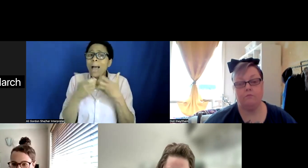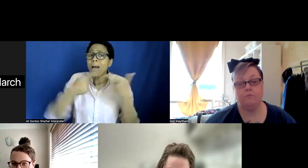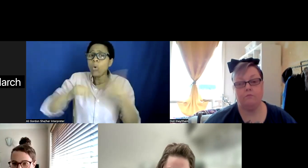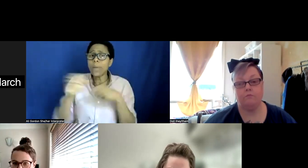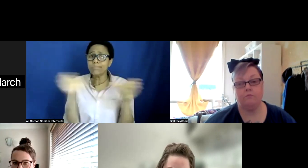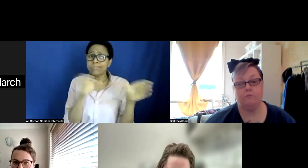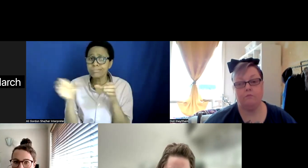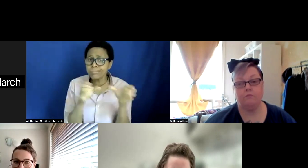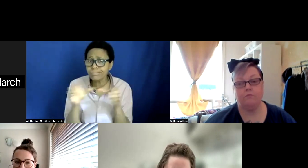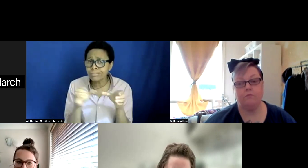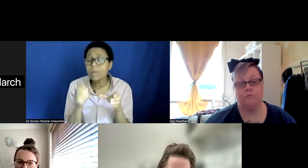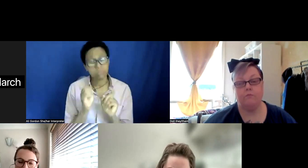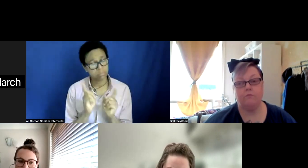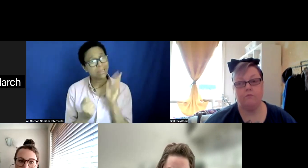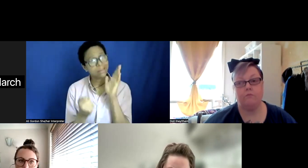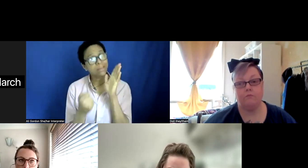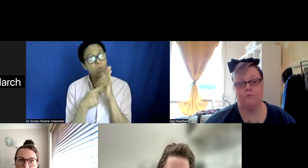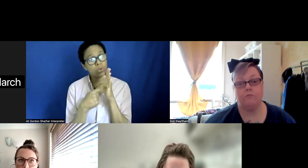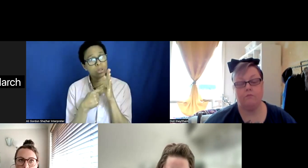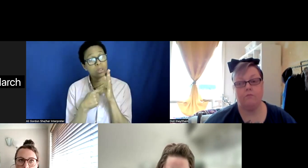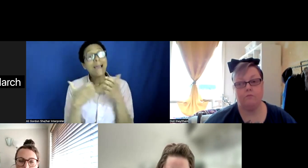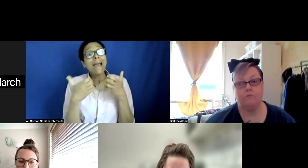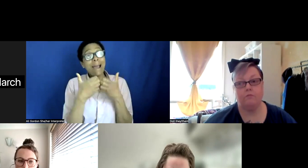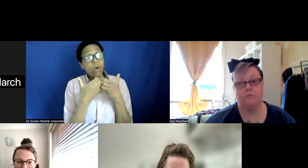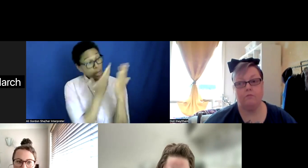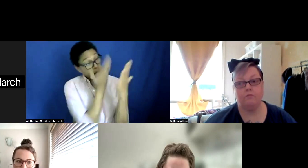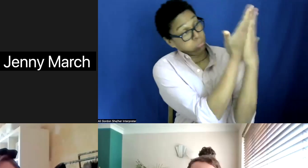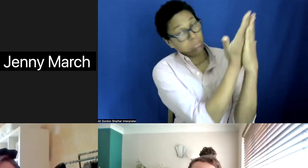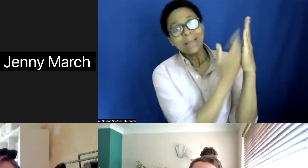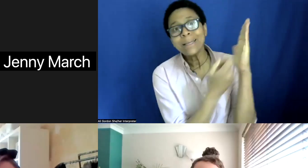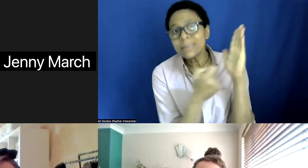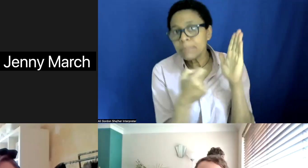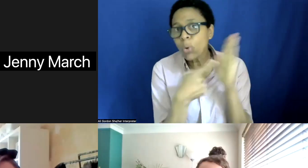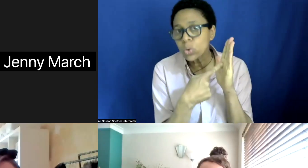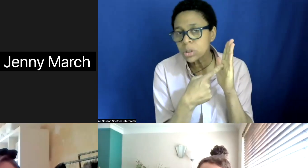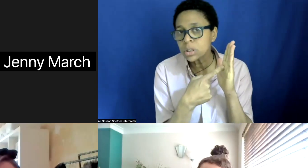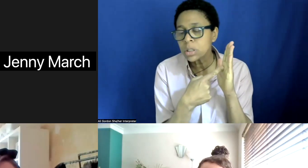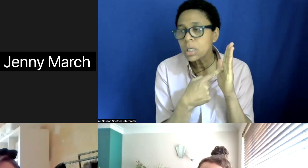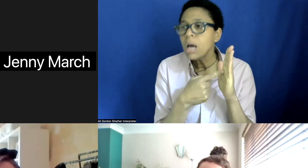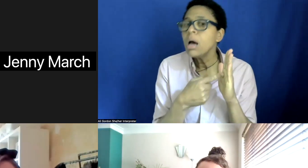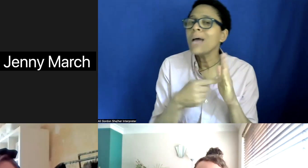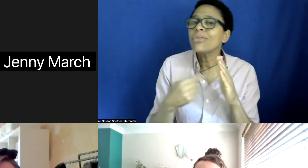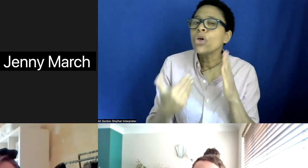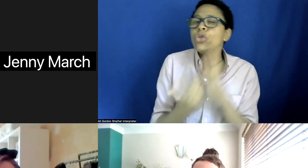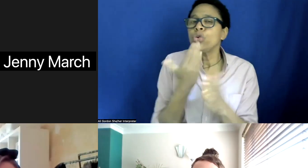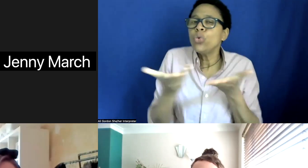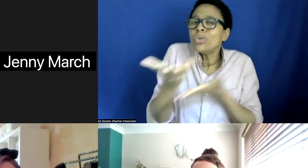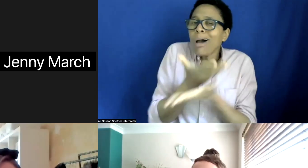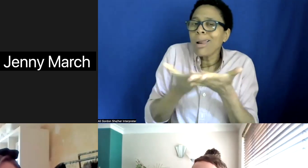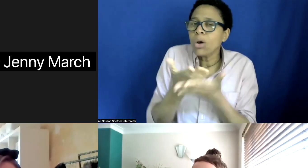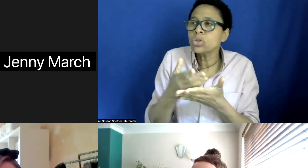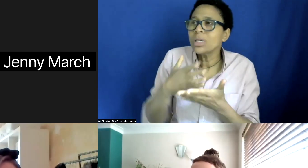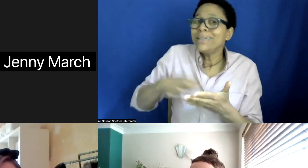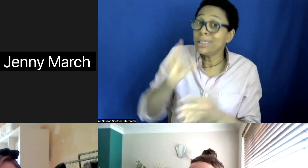also really important, and that was really important as part of the New Dialogues project, was to have artists involved in that, because I think, you